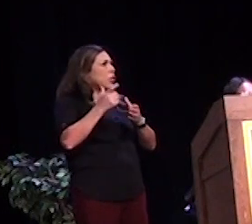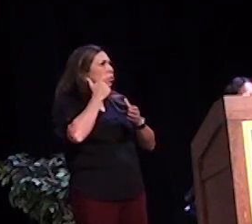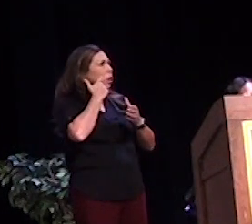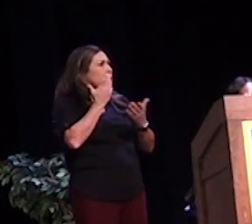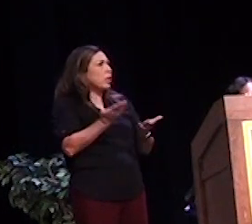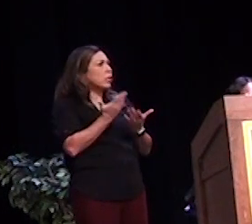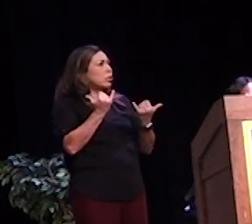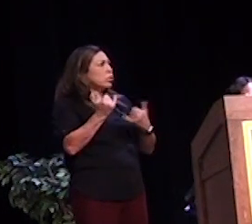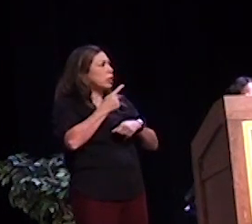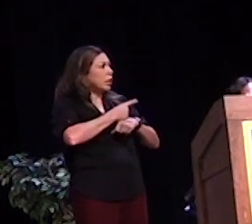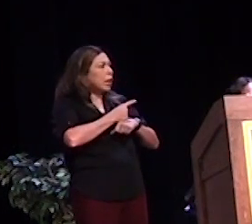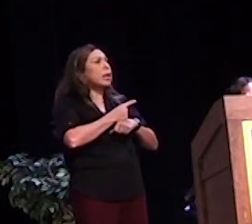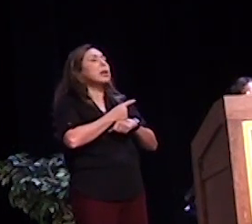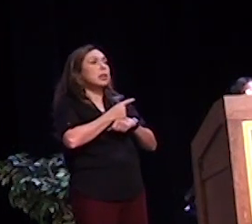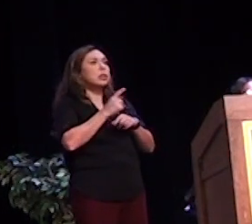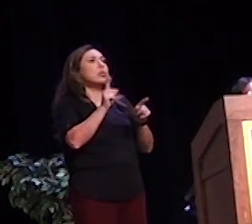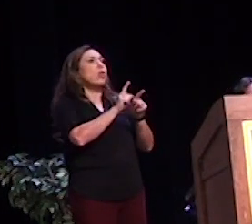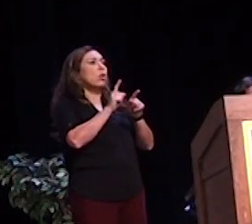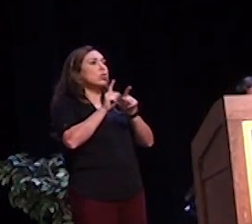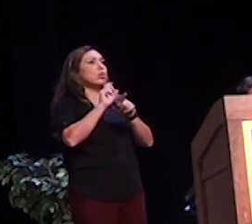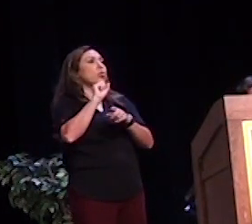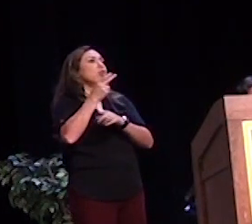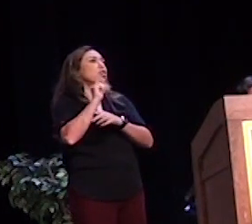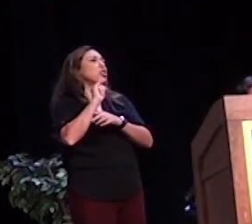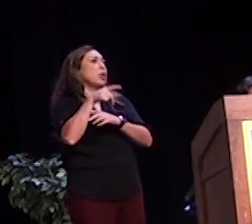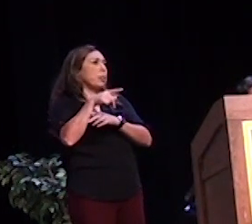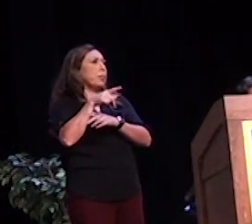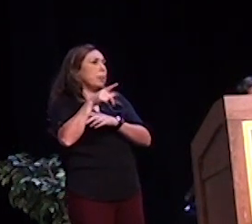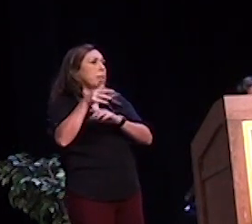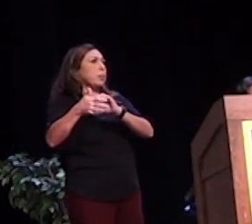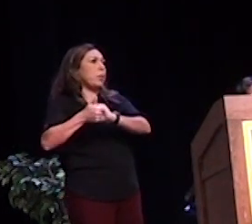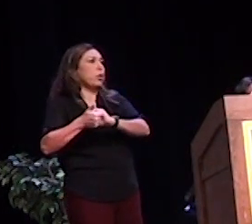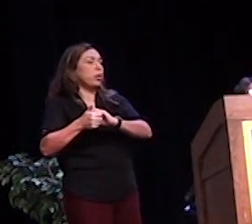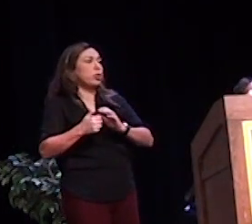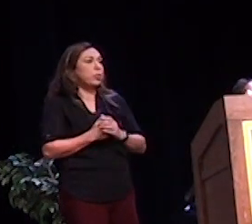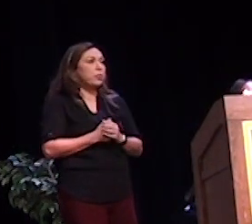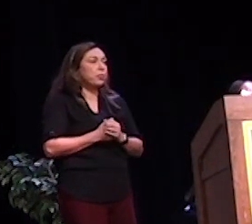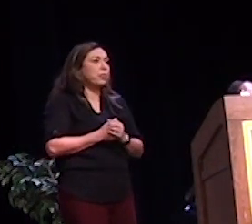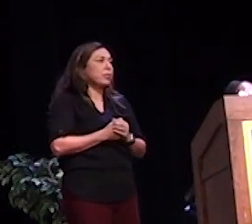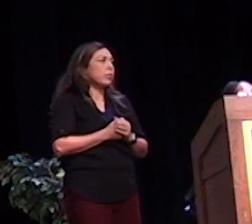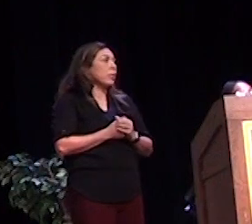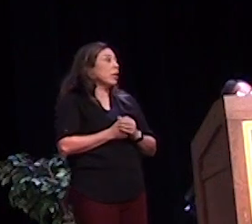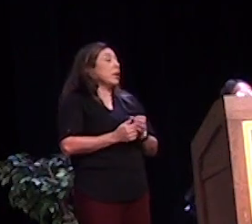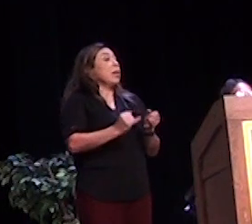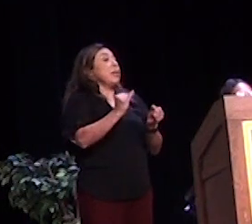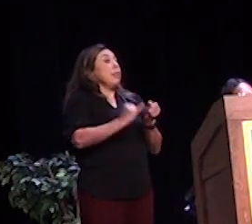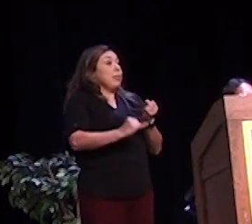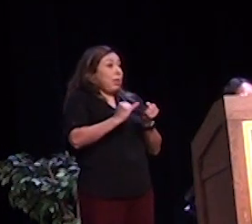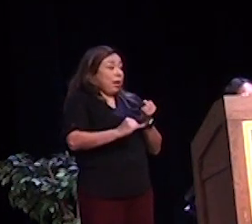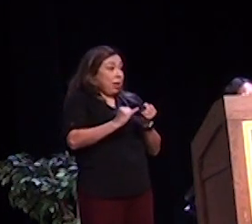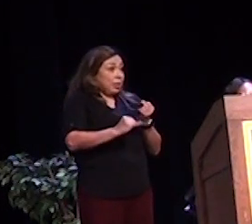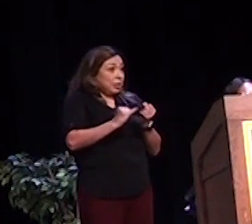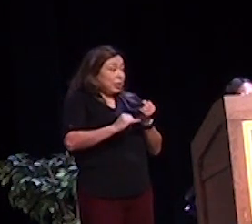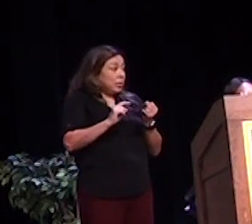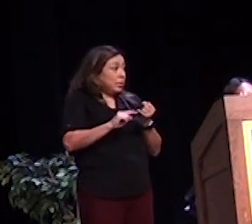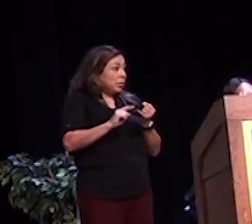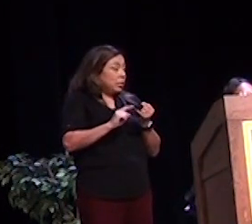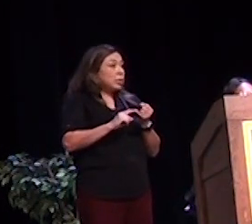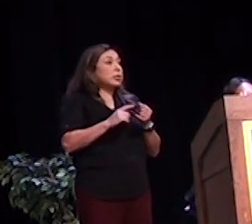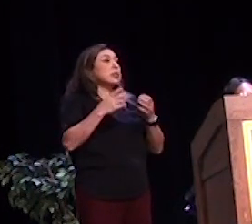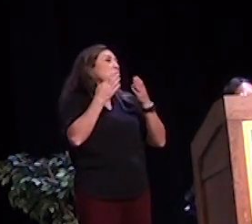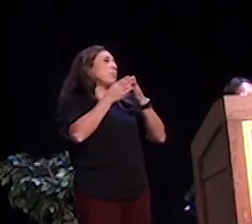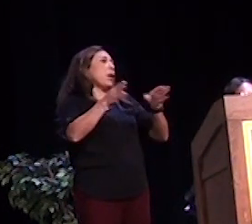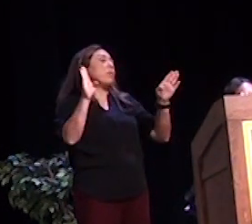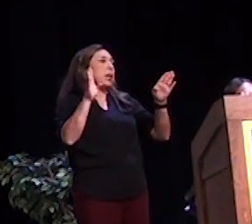was here today. He's also a SHIP partner. And last but certainly not least is the